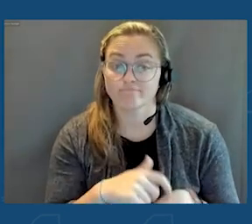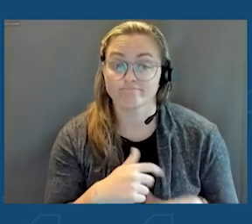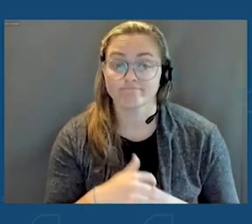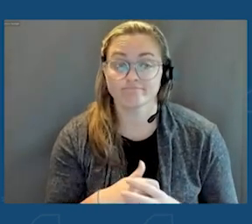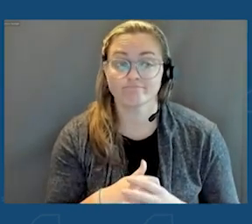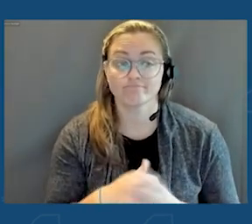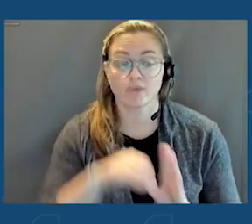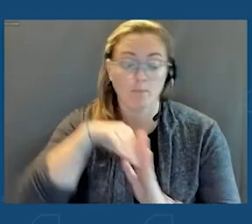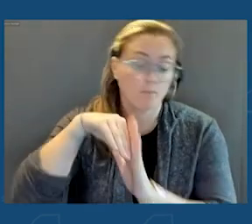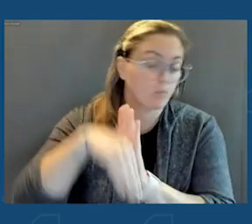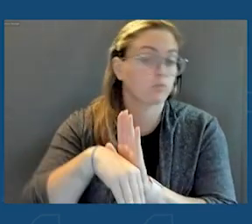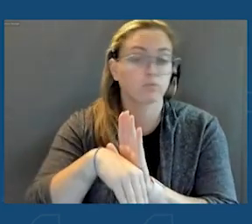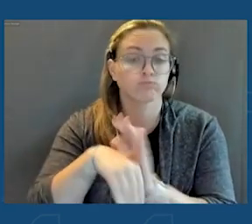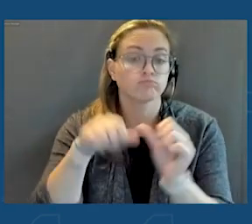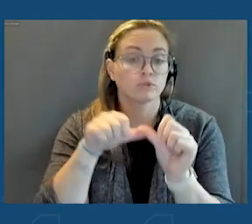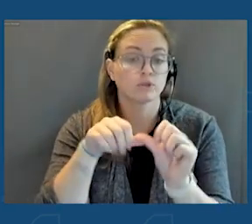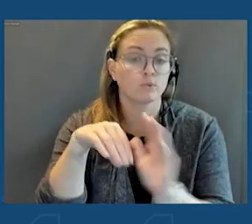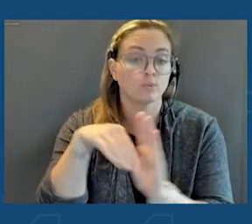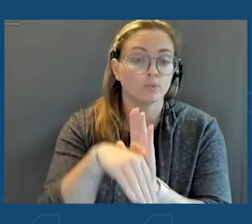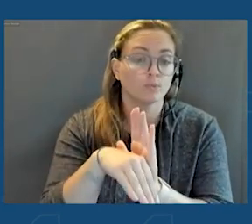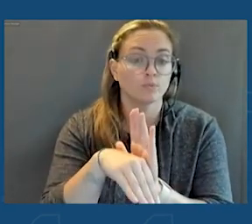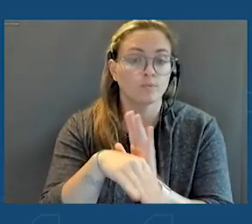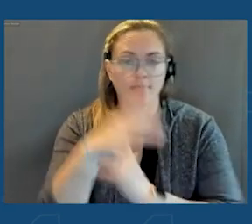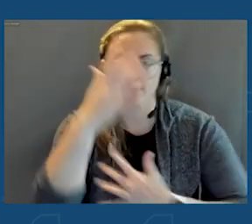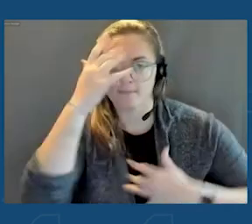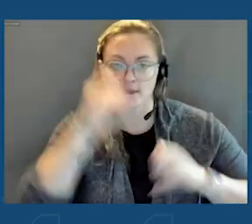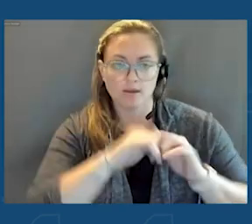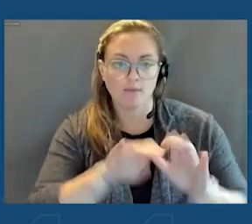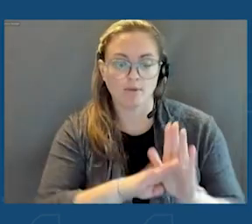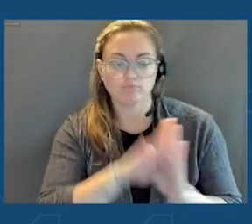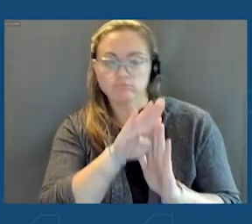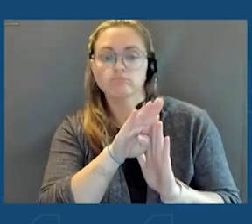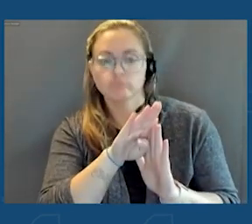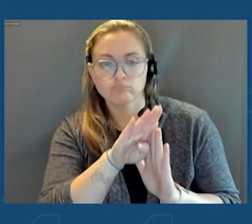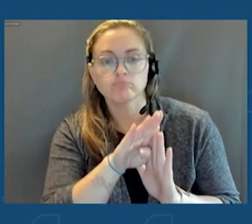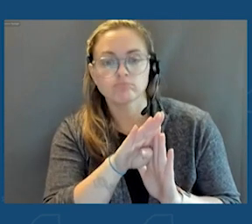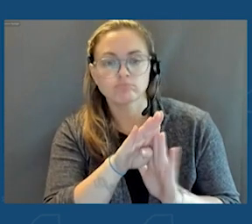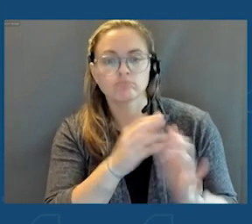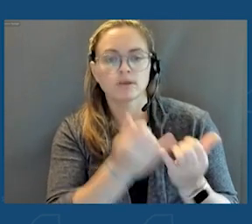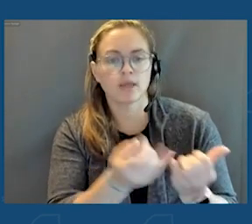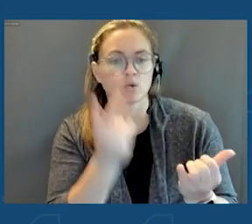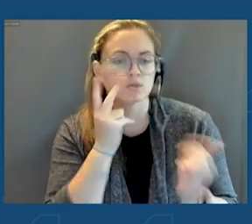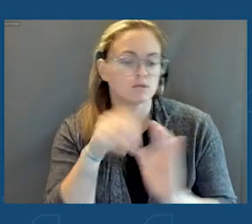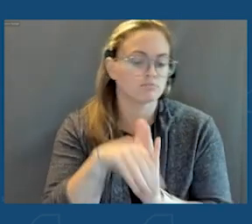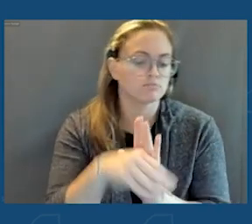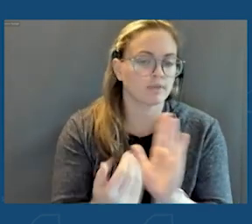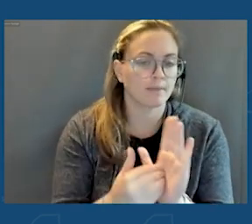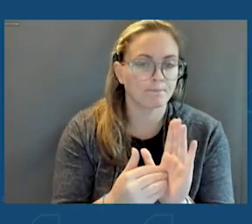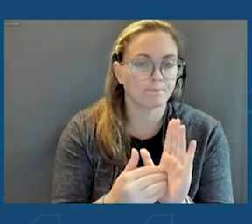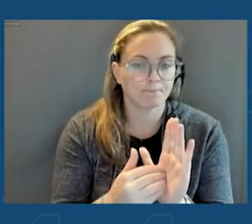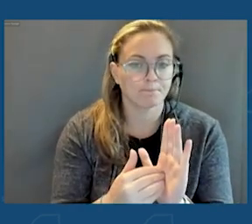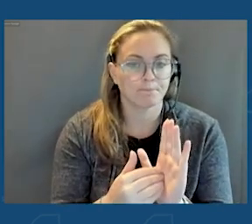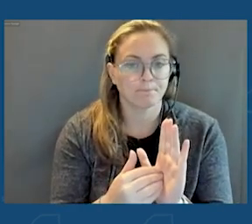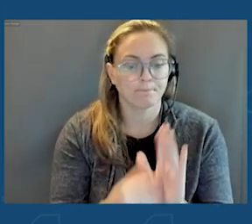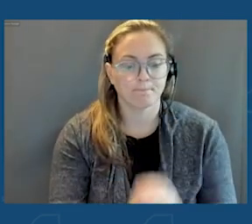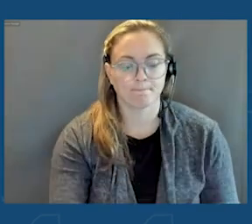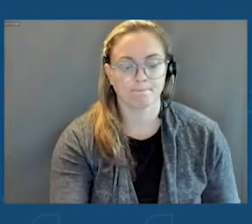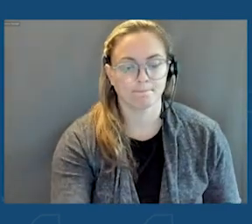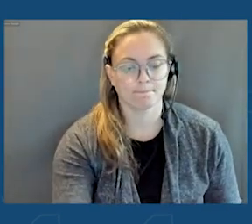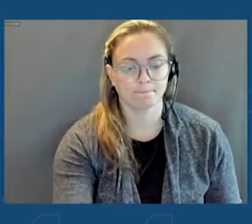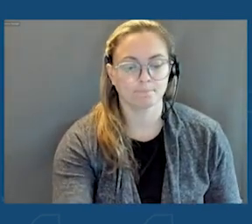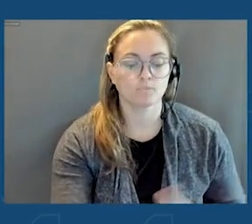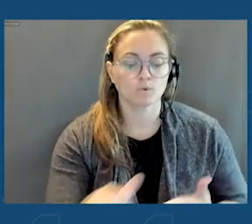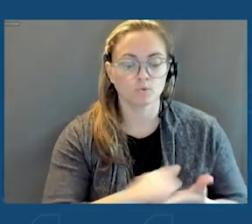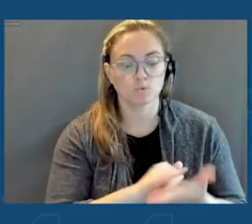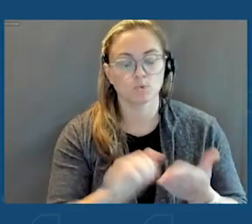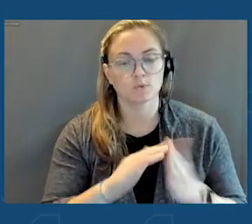dropped, continued to drop. Only the pandemic created a spike, and now we're sending it back down again. Even in New York City,